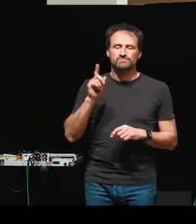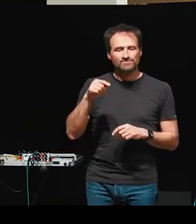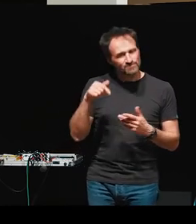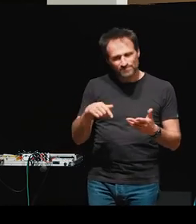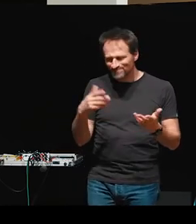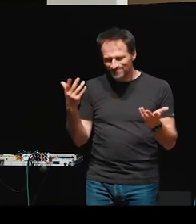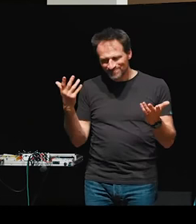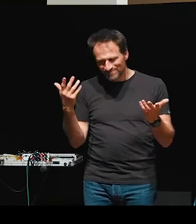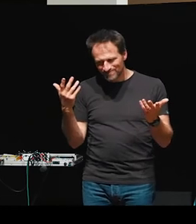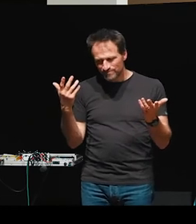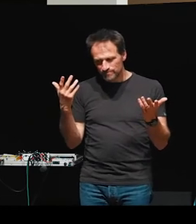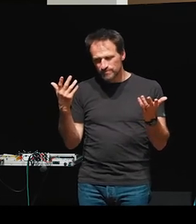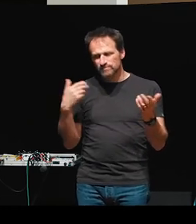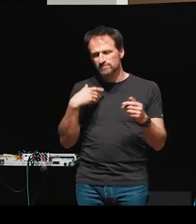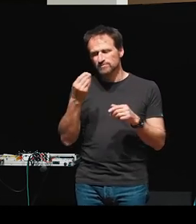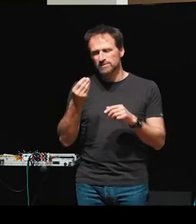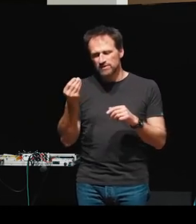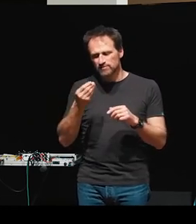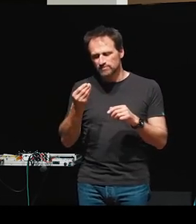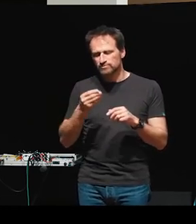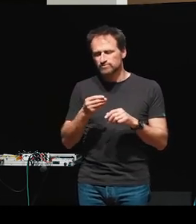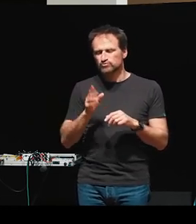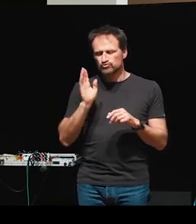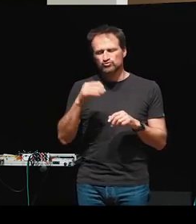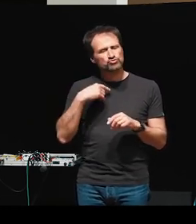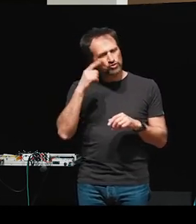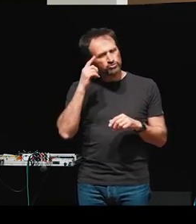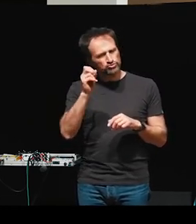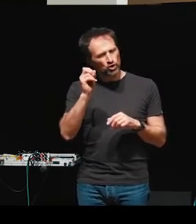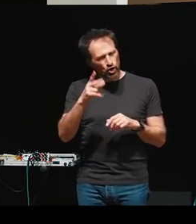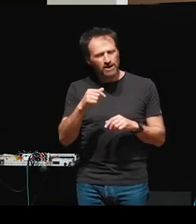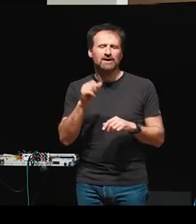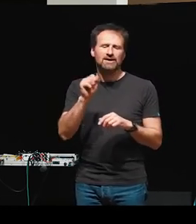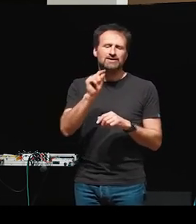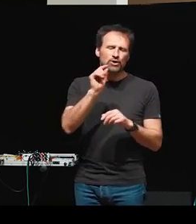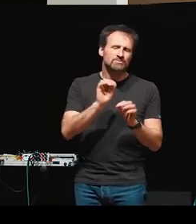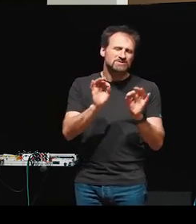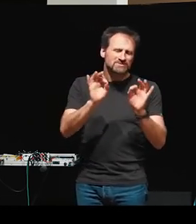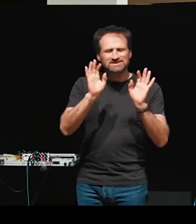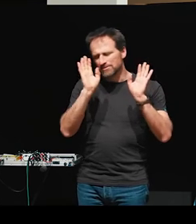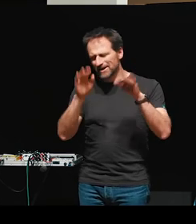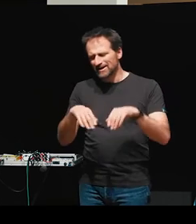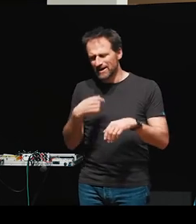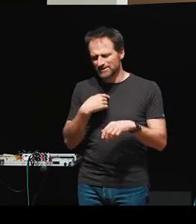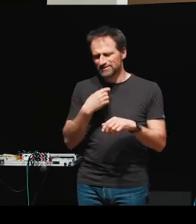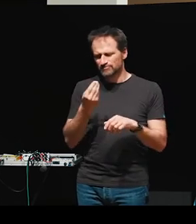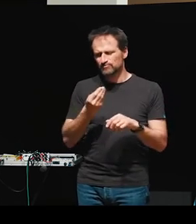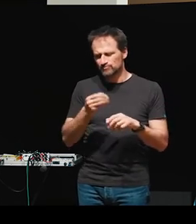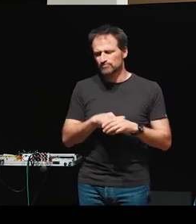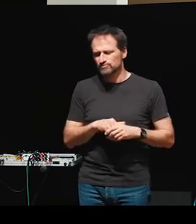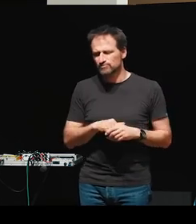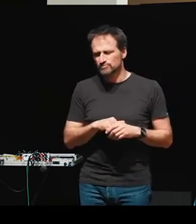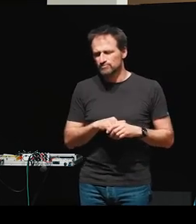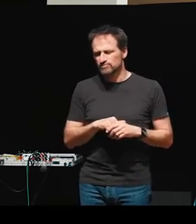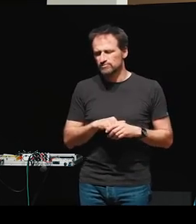OK, the error's good enough. Could be a bit better, but if I do this,